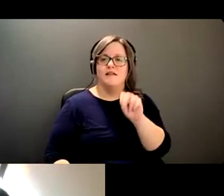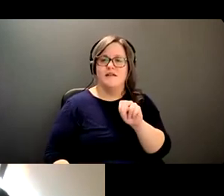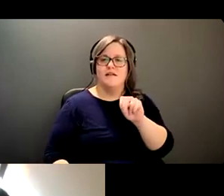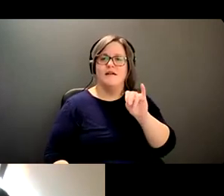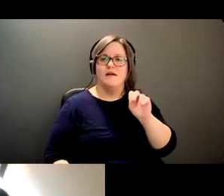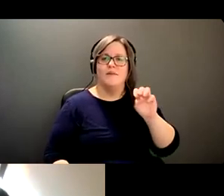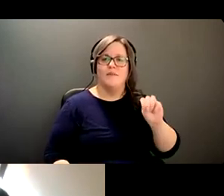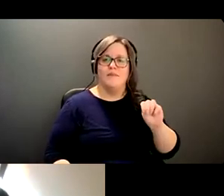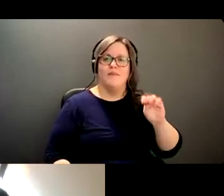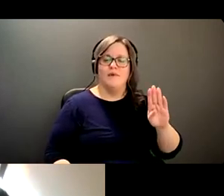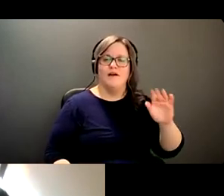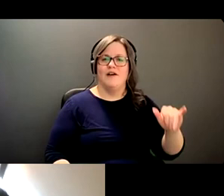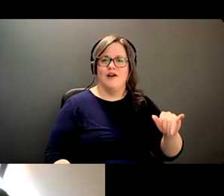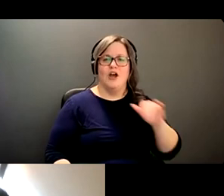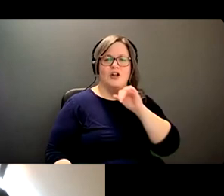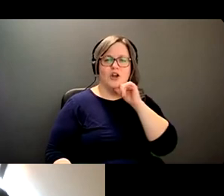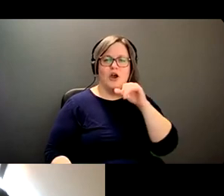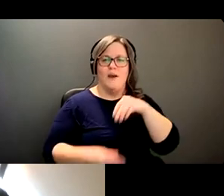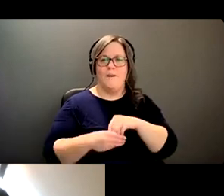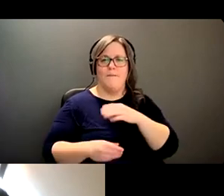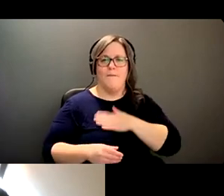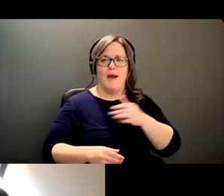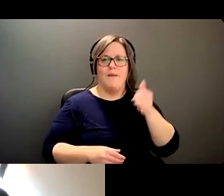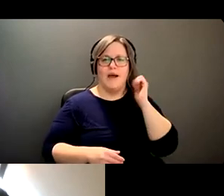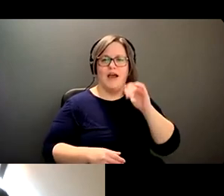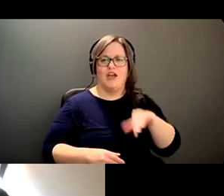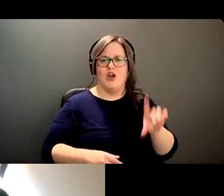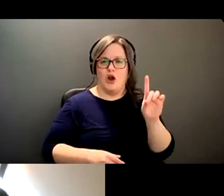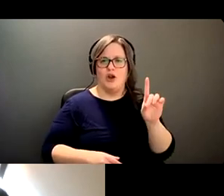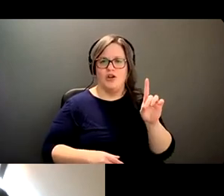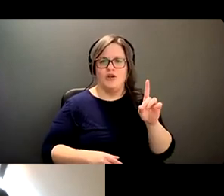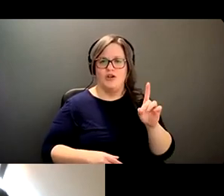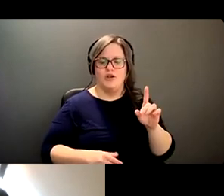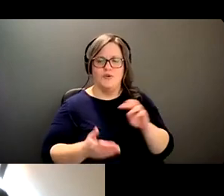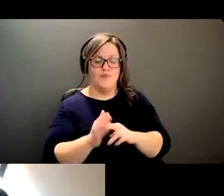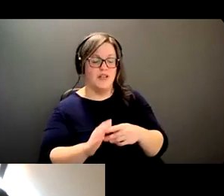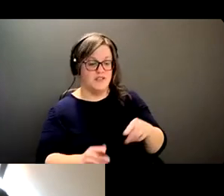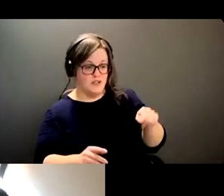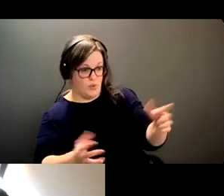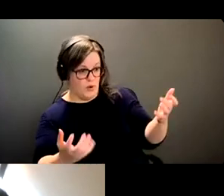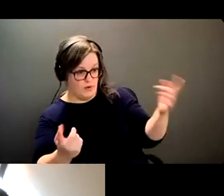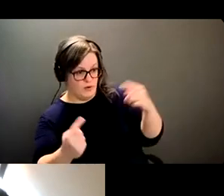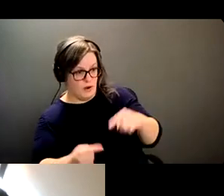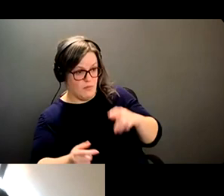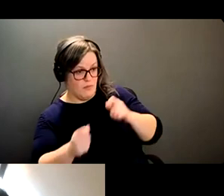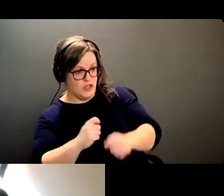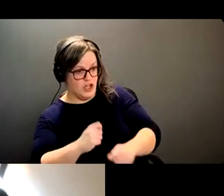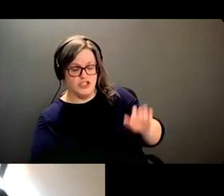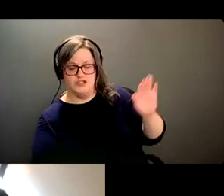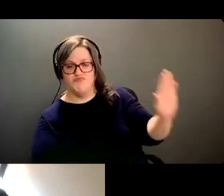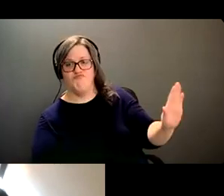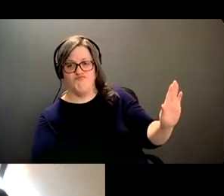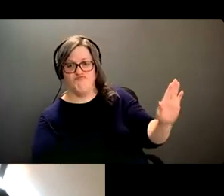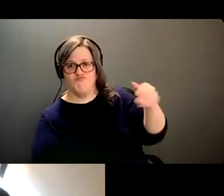not having things change, right? So it's always really, it's been a tough thought process and conversations for